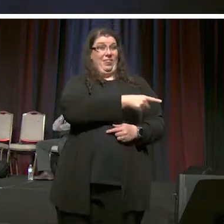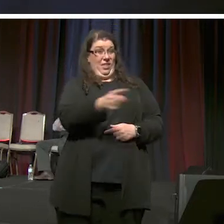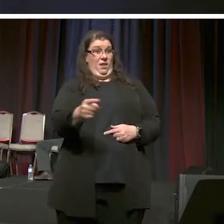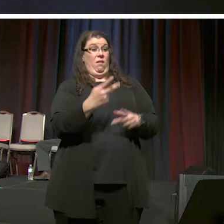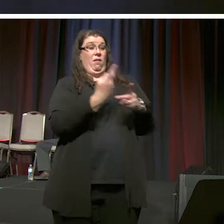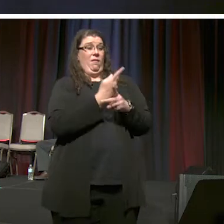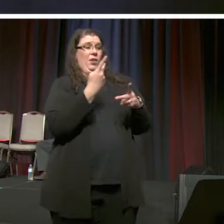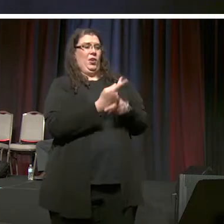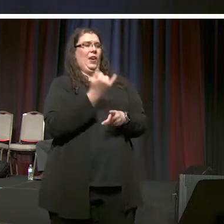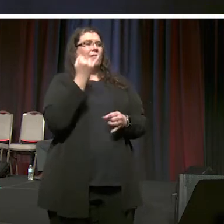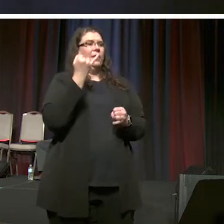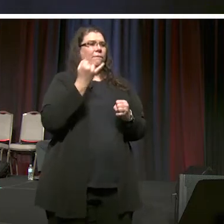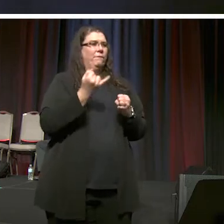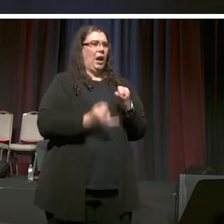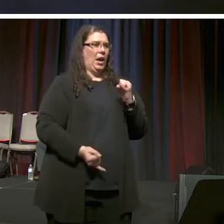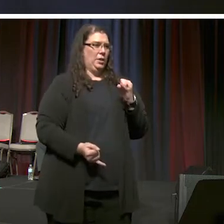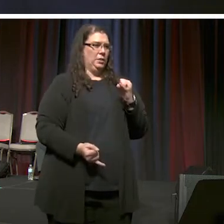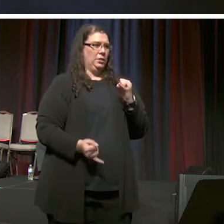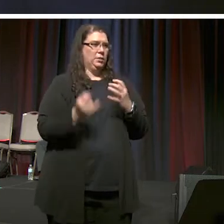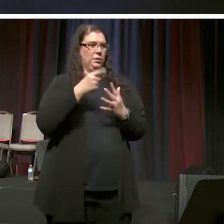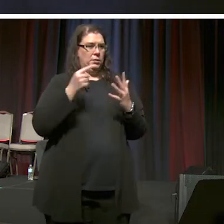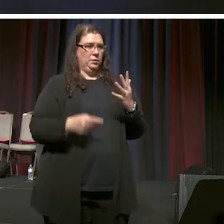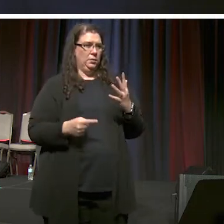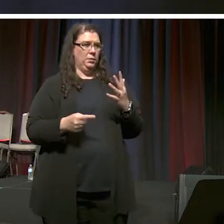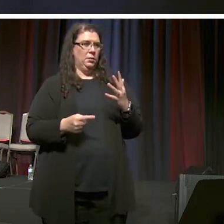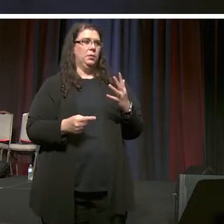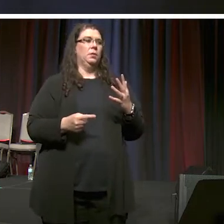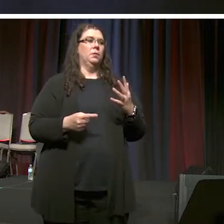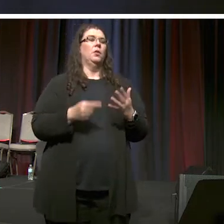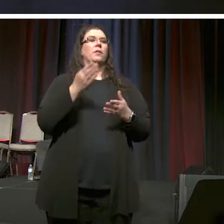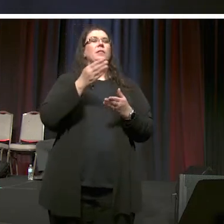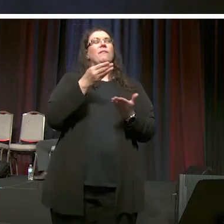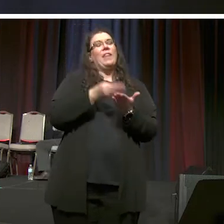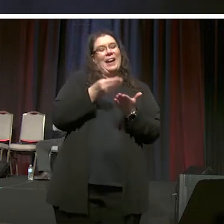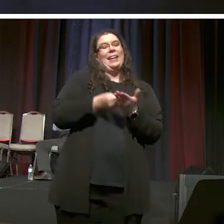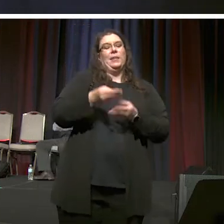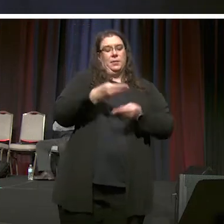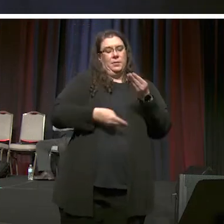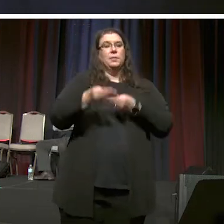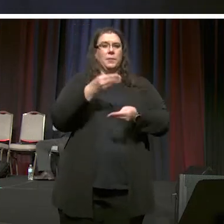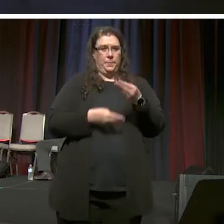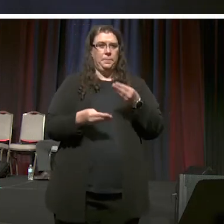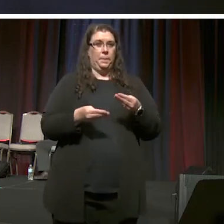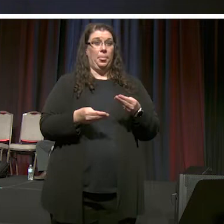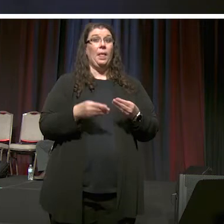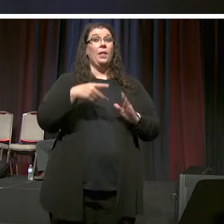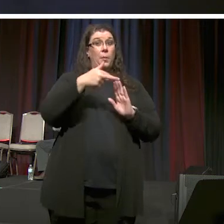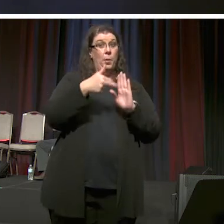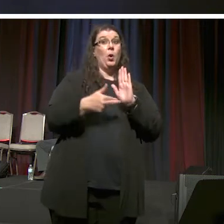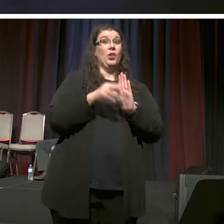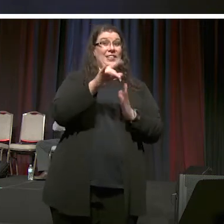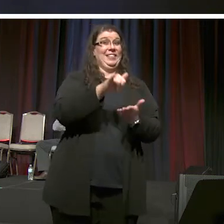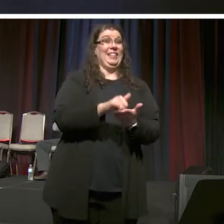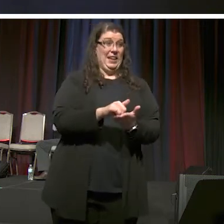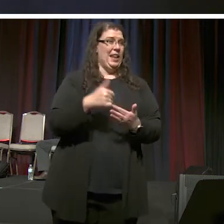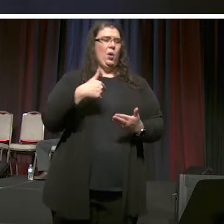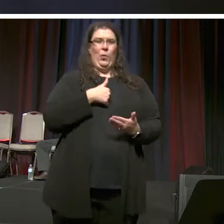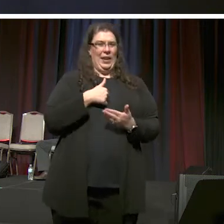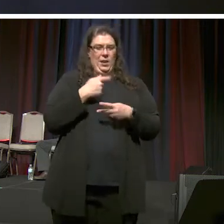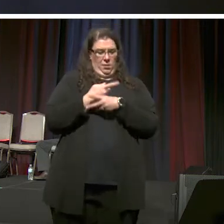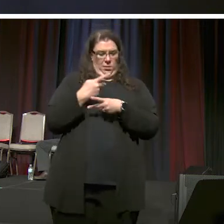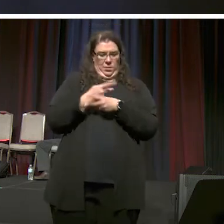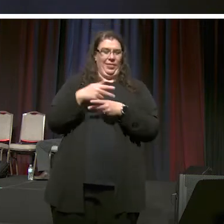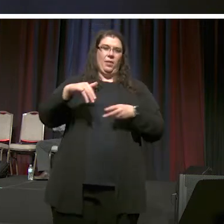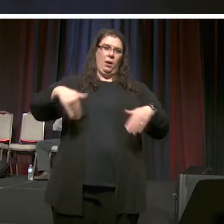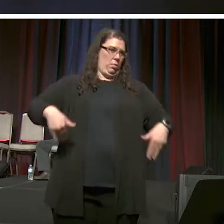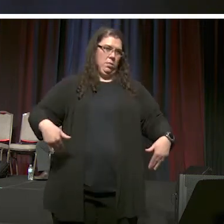the finances. We couldn't figure out how to do that. And the protocol did that. So we contacted all the members of